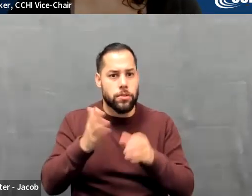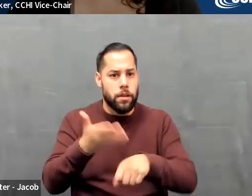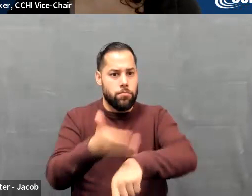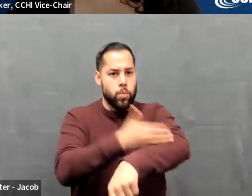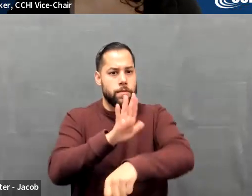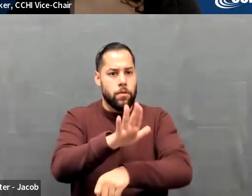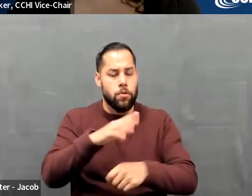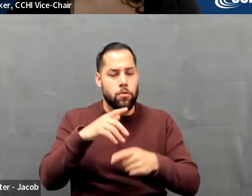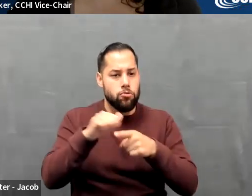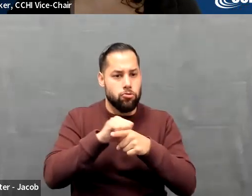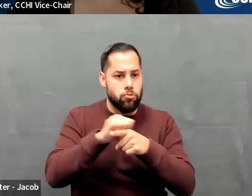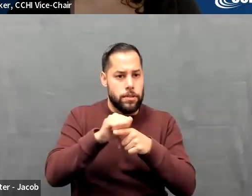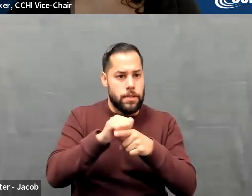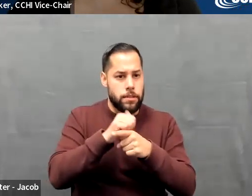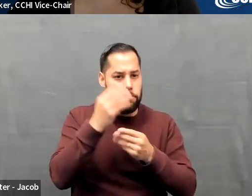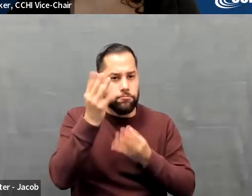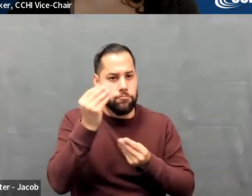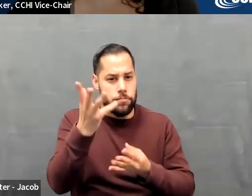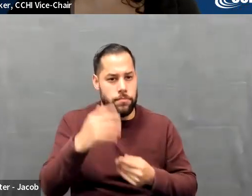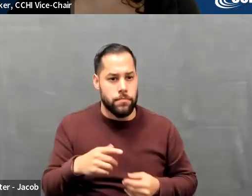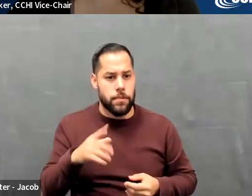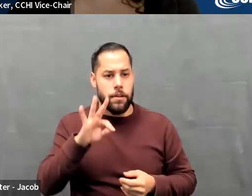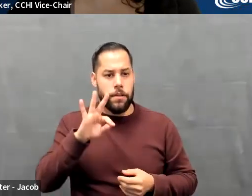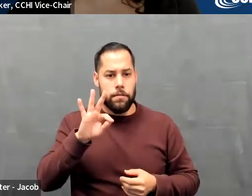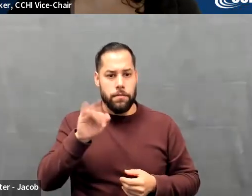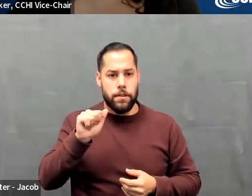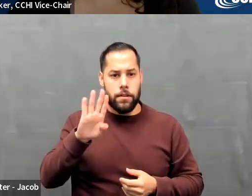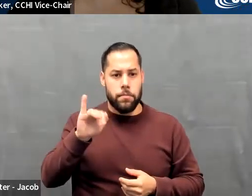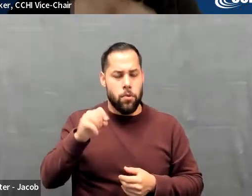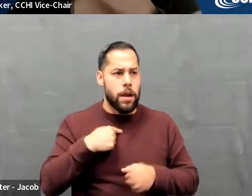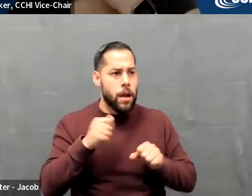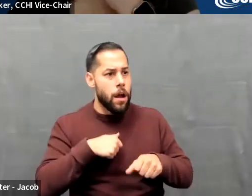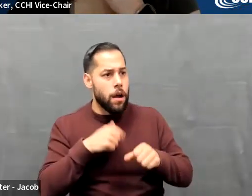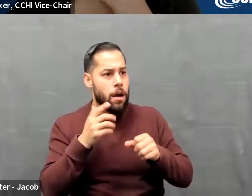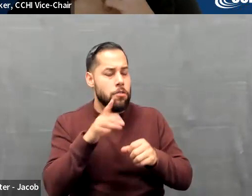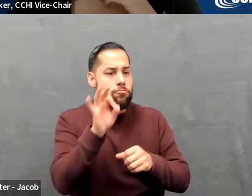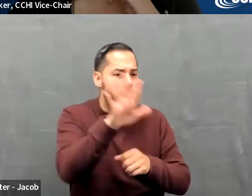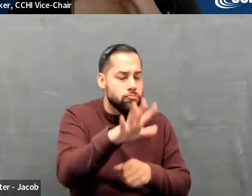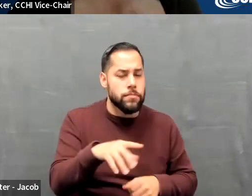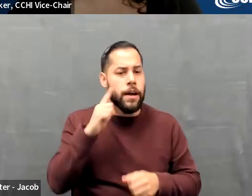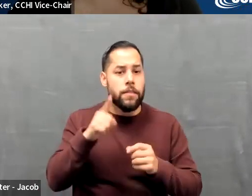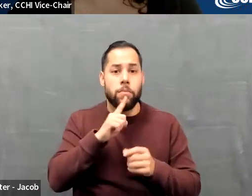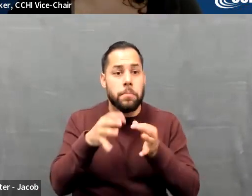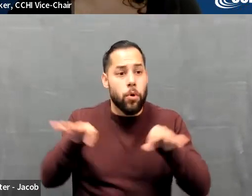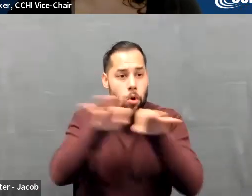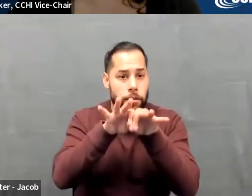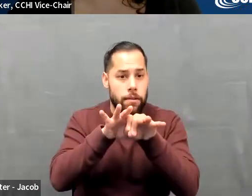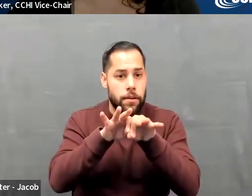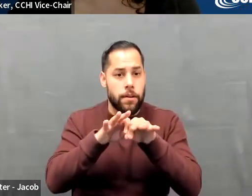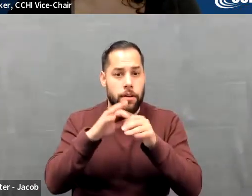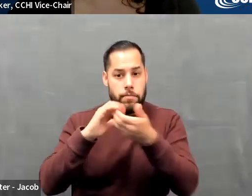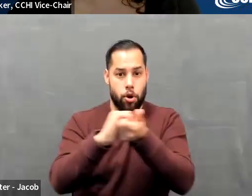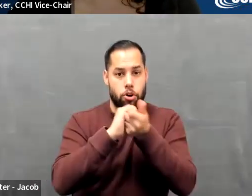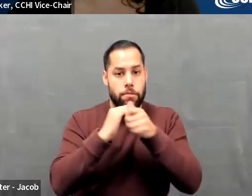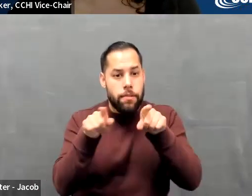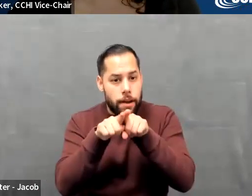content? I can jump in and just talk a little bit about that. I think it's really important to partner as a